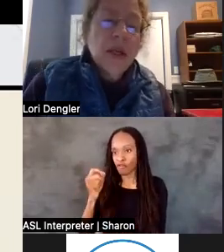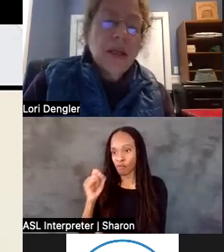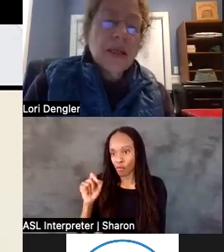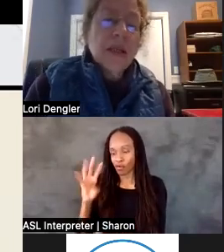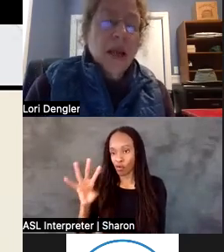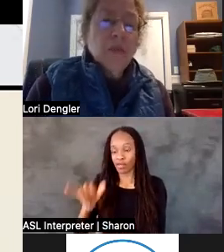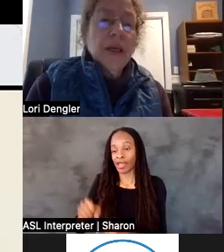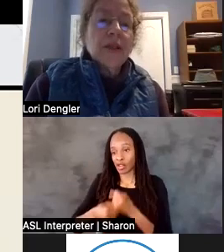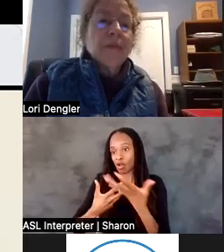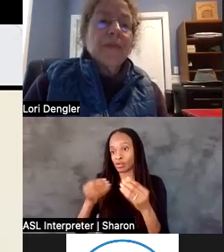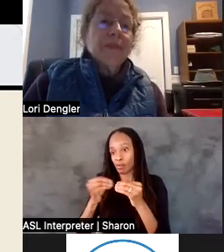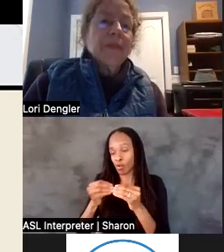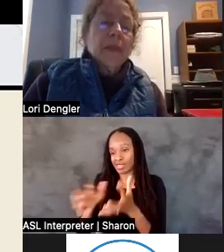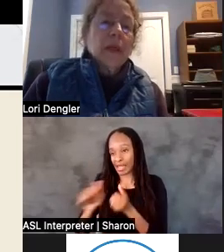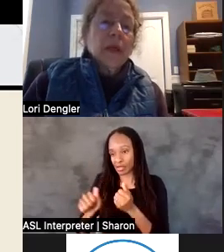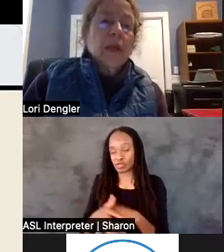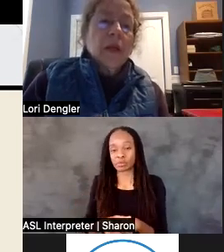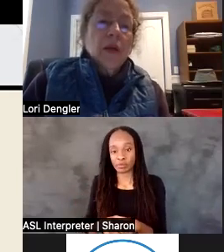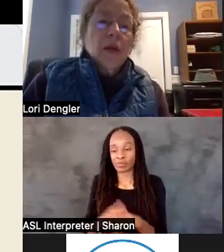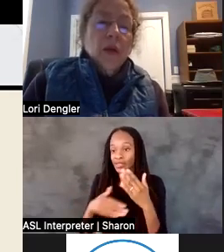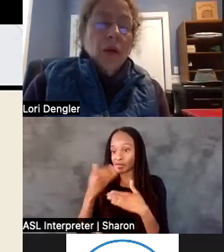damage. Next slide, please.